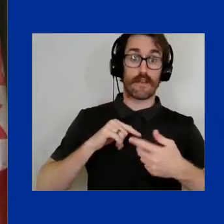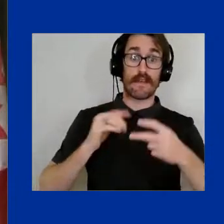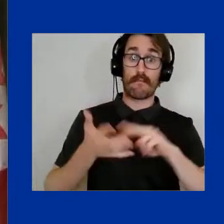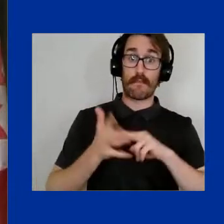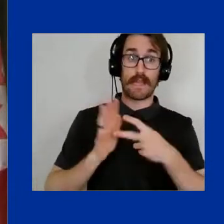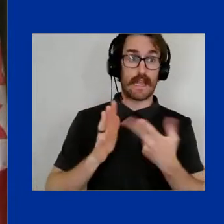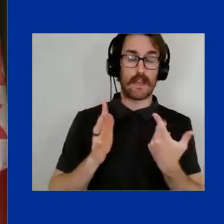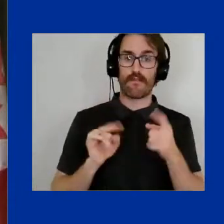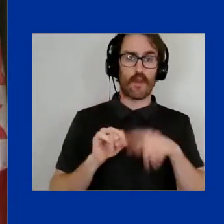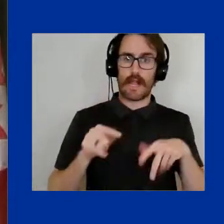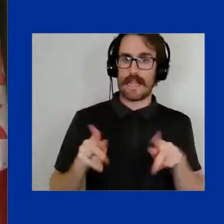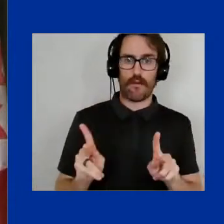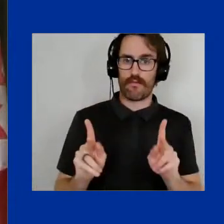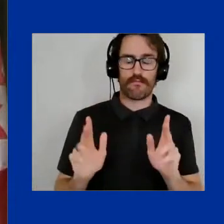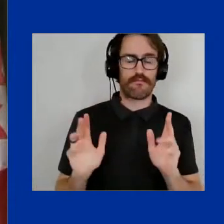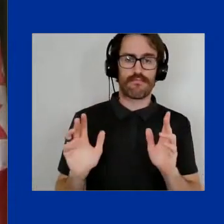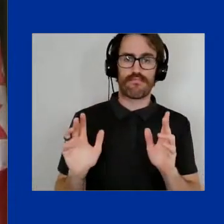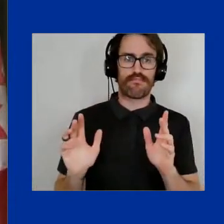across